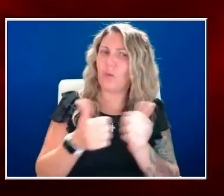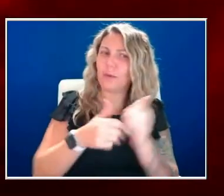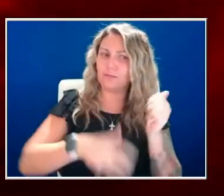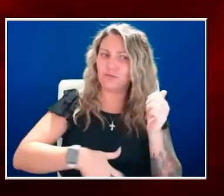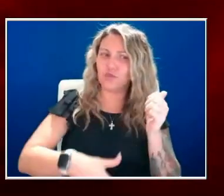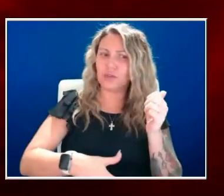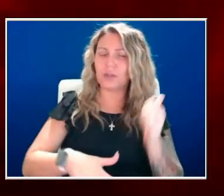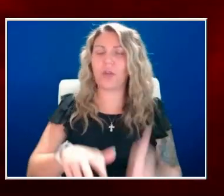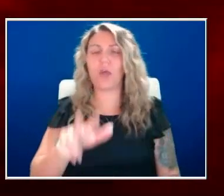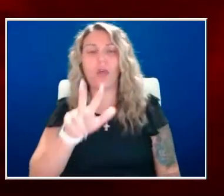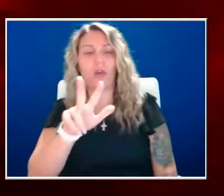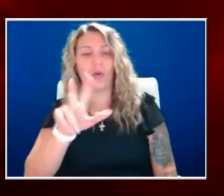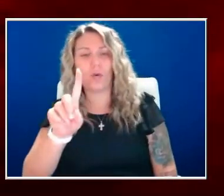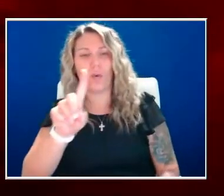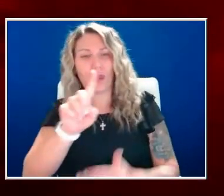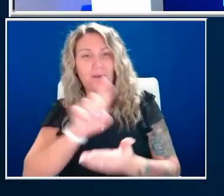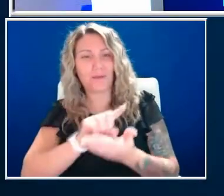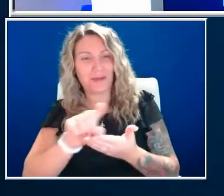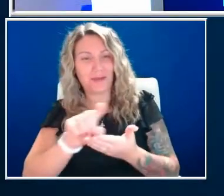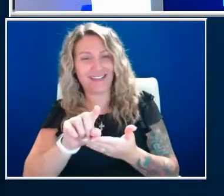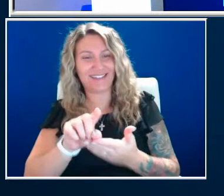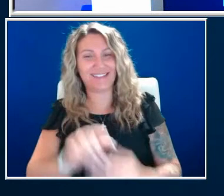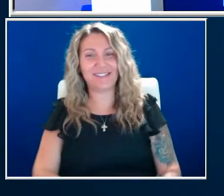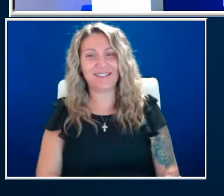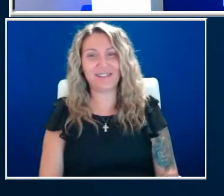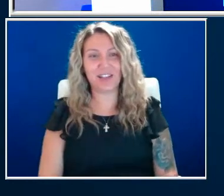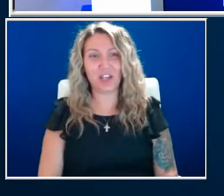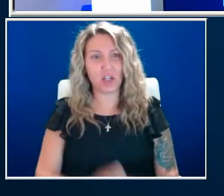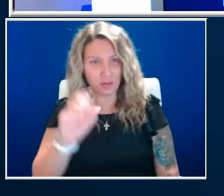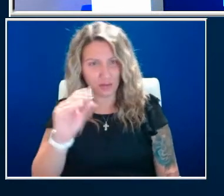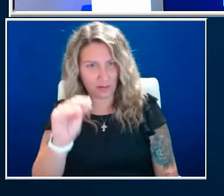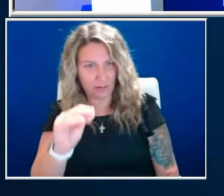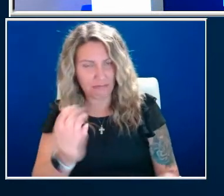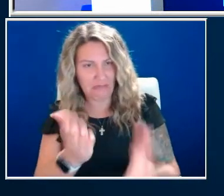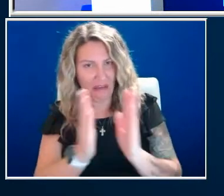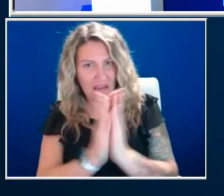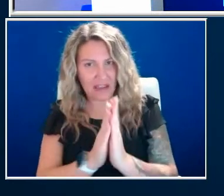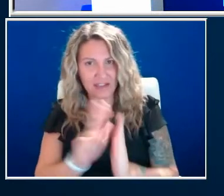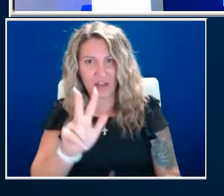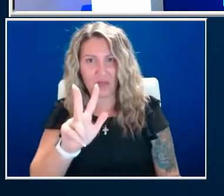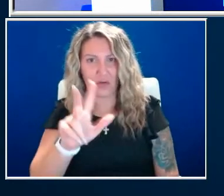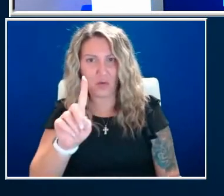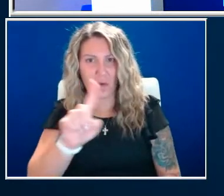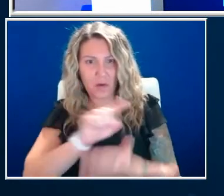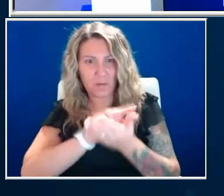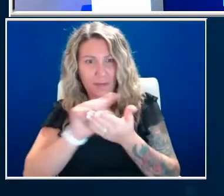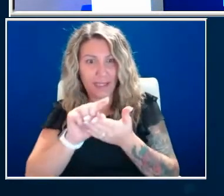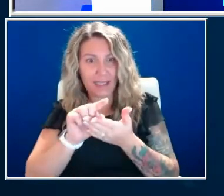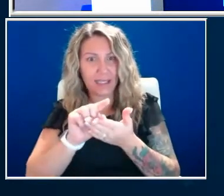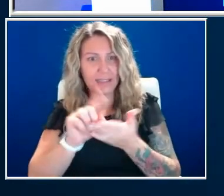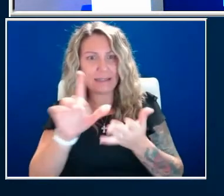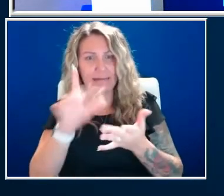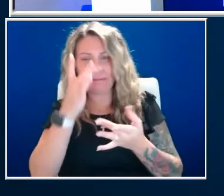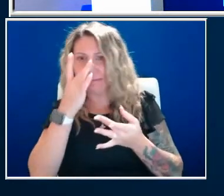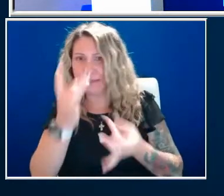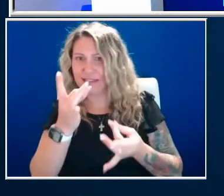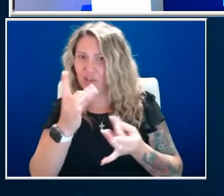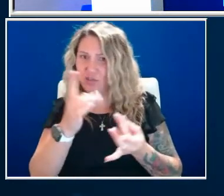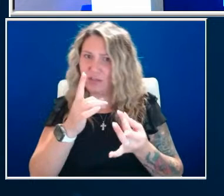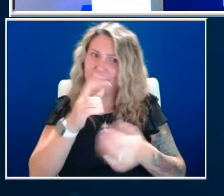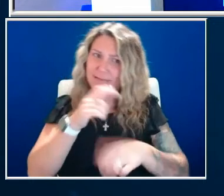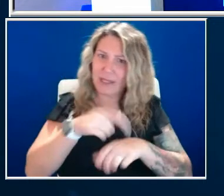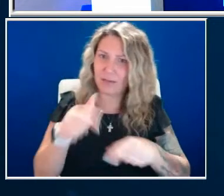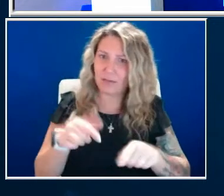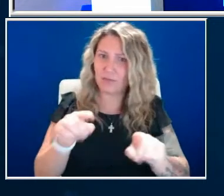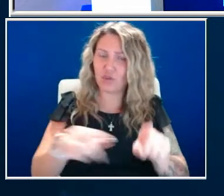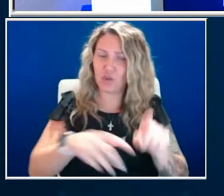31 weeks. So, Doctor, I want to ask you, so 31 weeks, that's a really interesting time in pregnancy. What was the goal